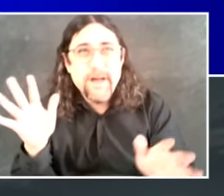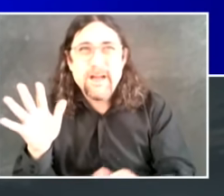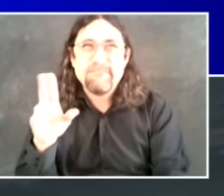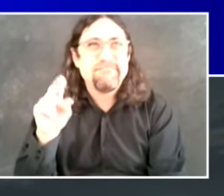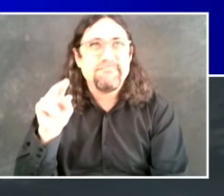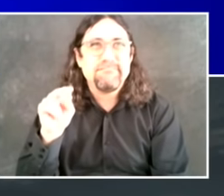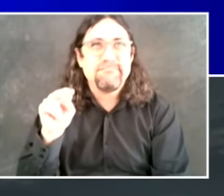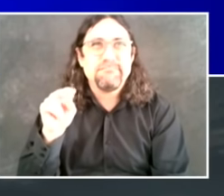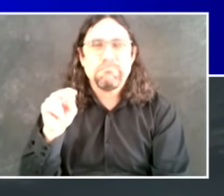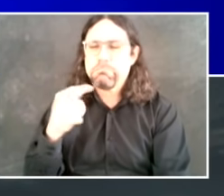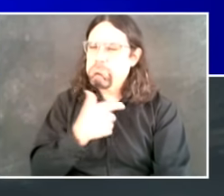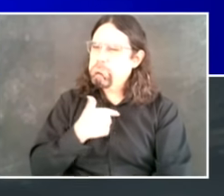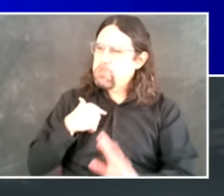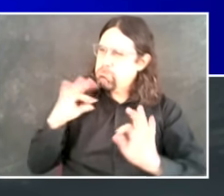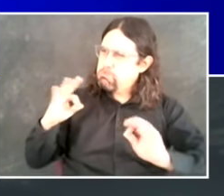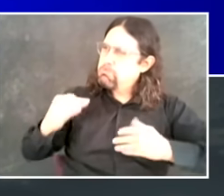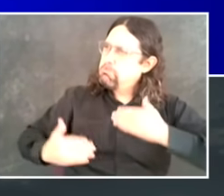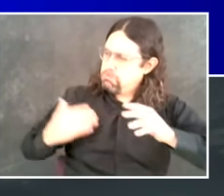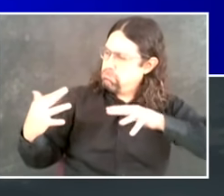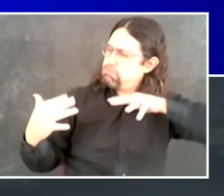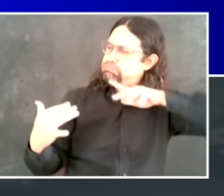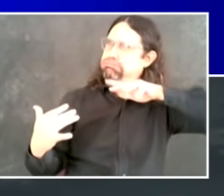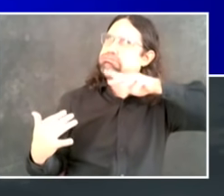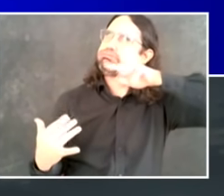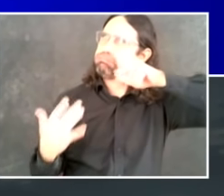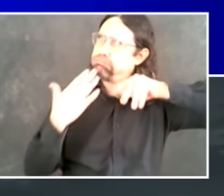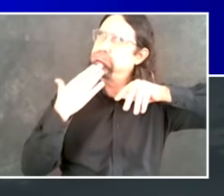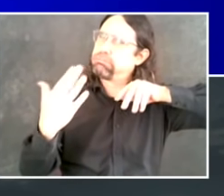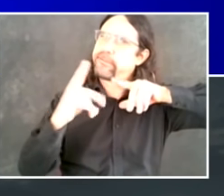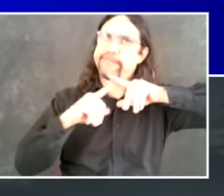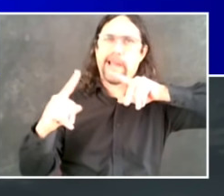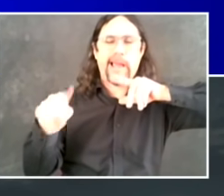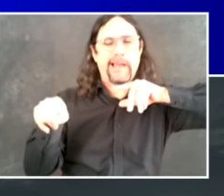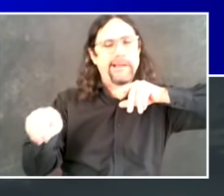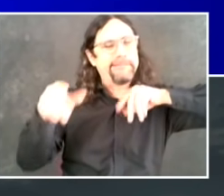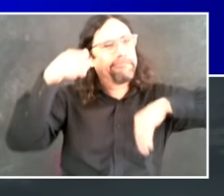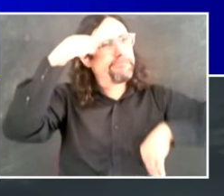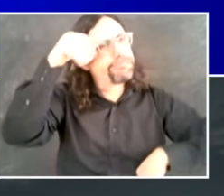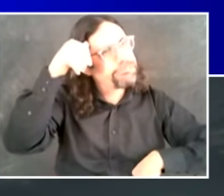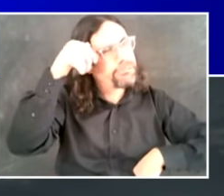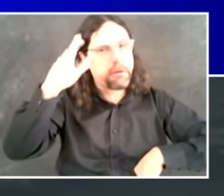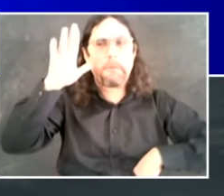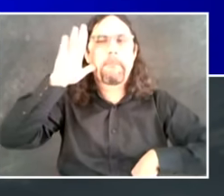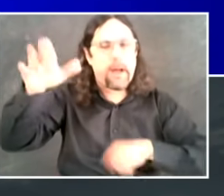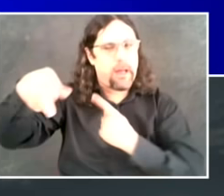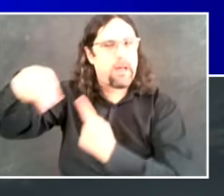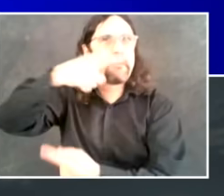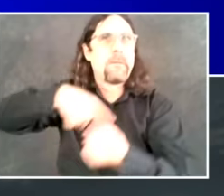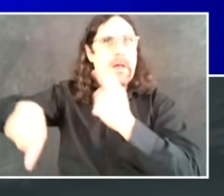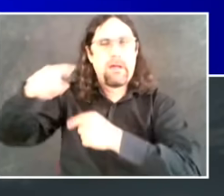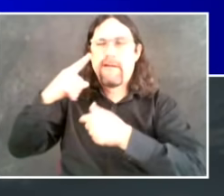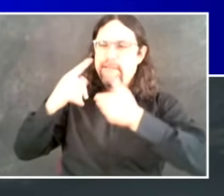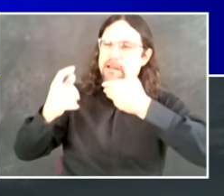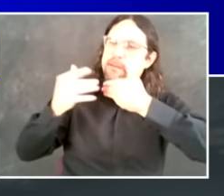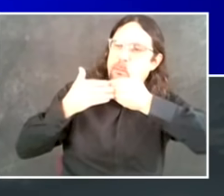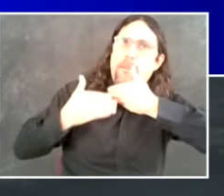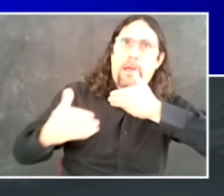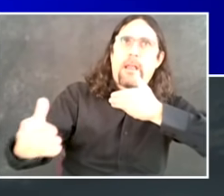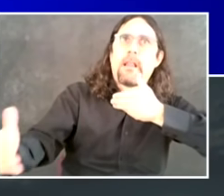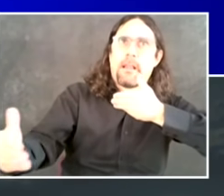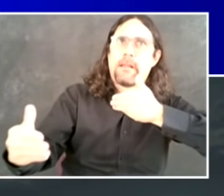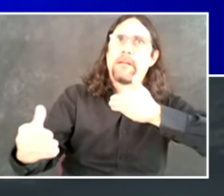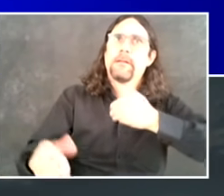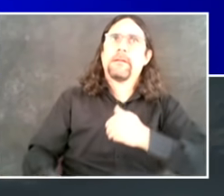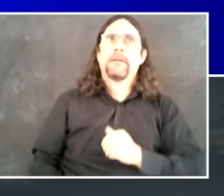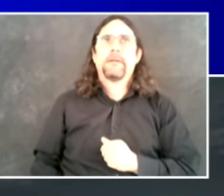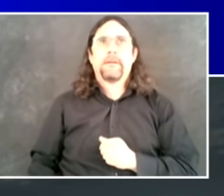to beat back the disease. So since it's not on-off, we would do things in careful stages and make sure that each step we